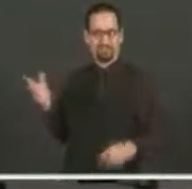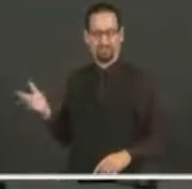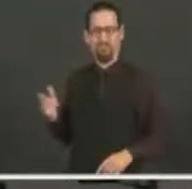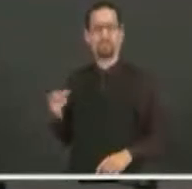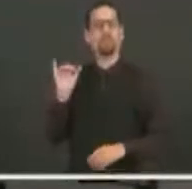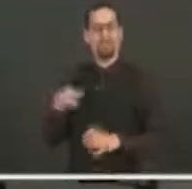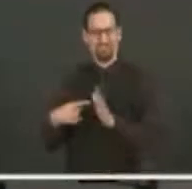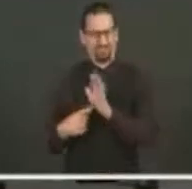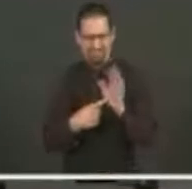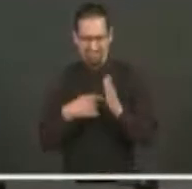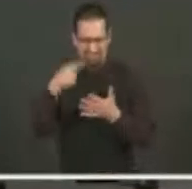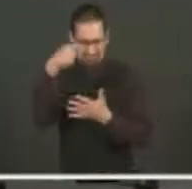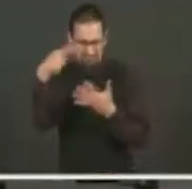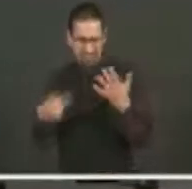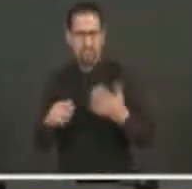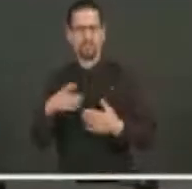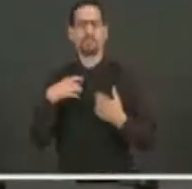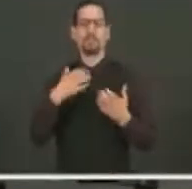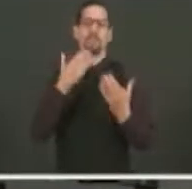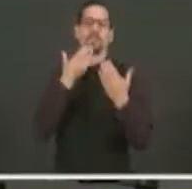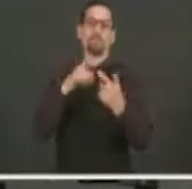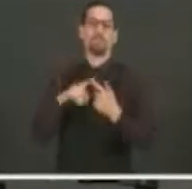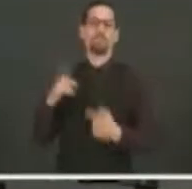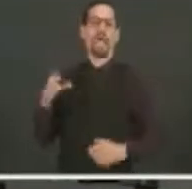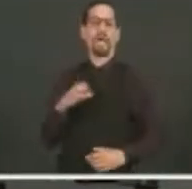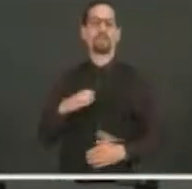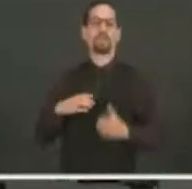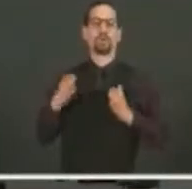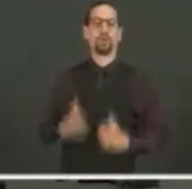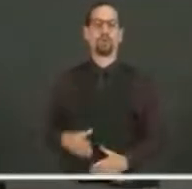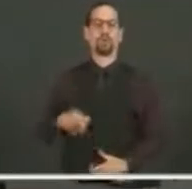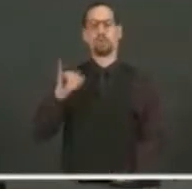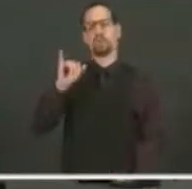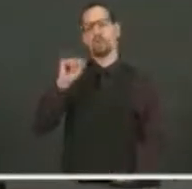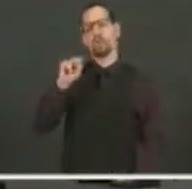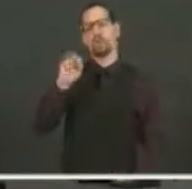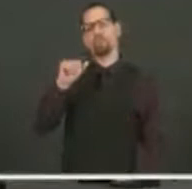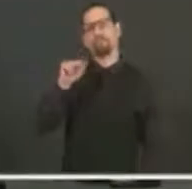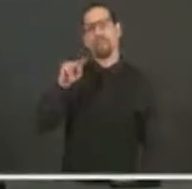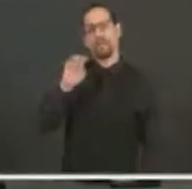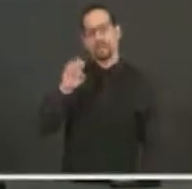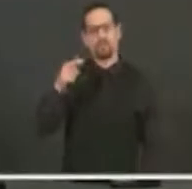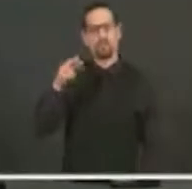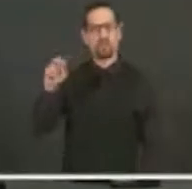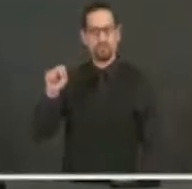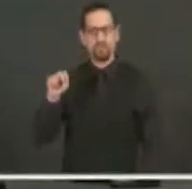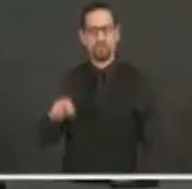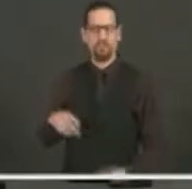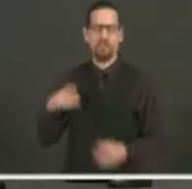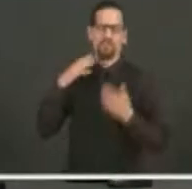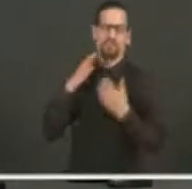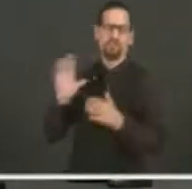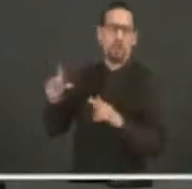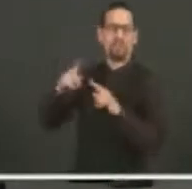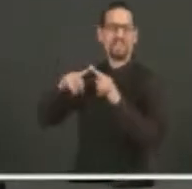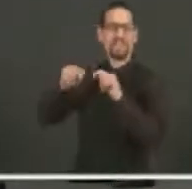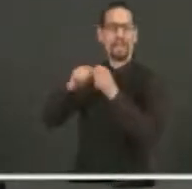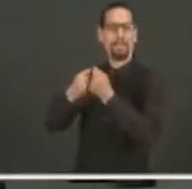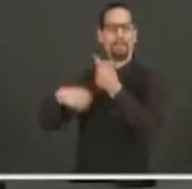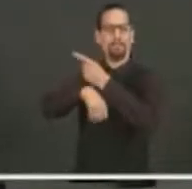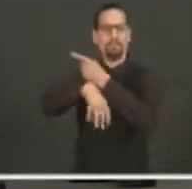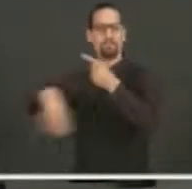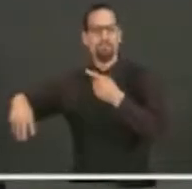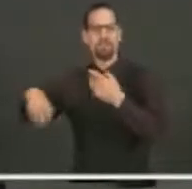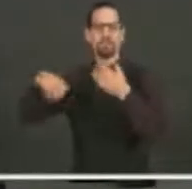Commissioner Anna Riley and their team at RIDE. They've been really burning the midnight oil to try to get this right. They're going to be a